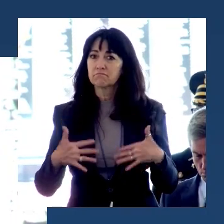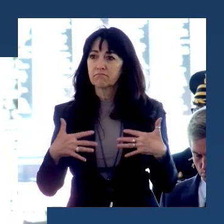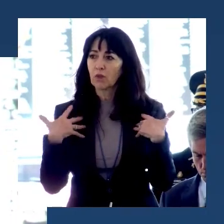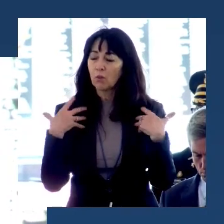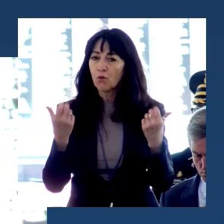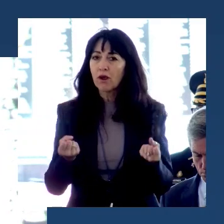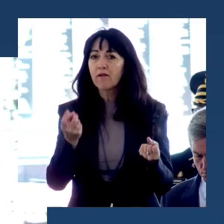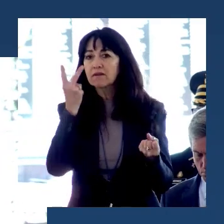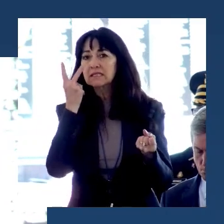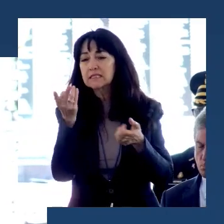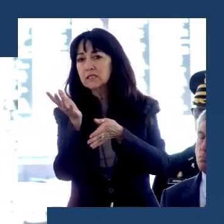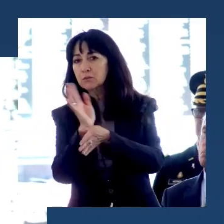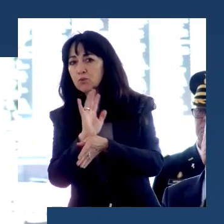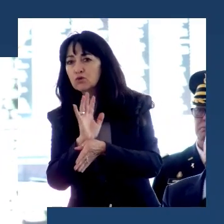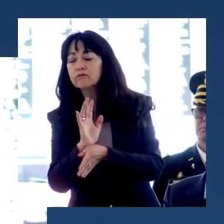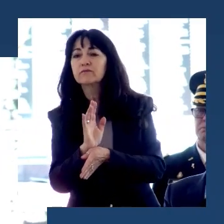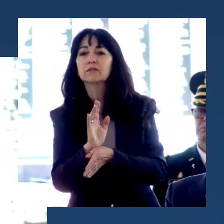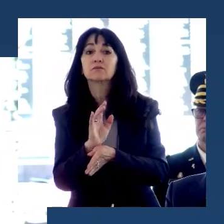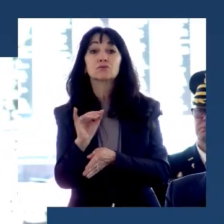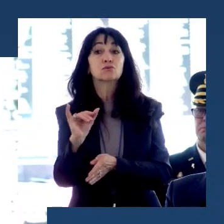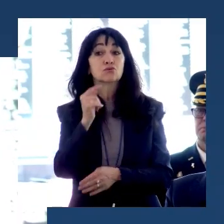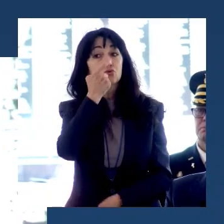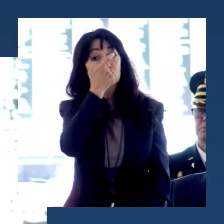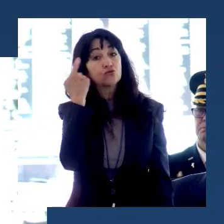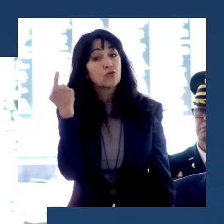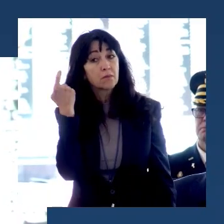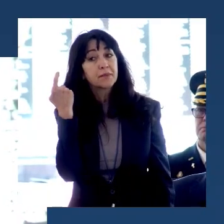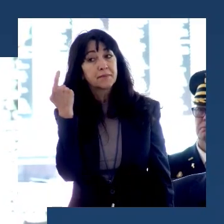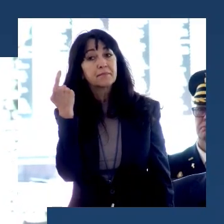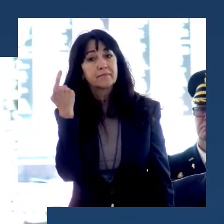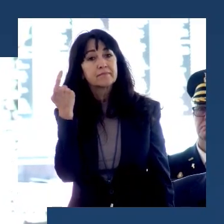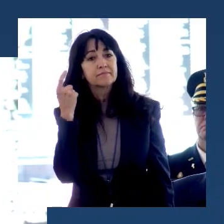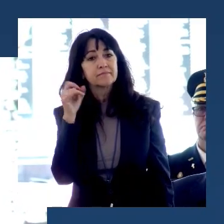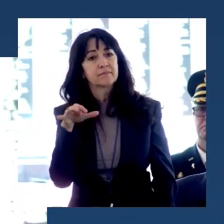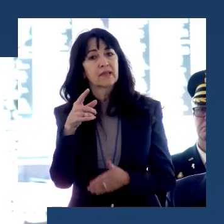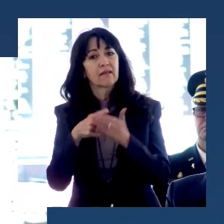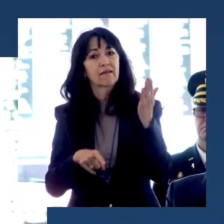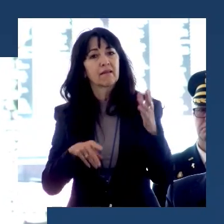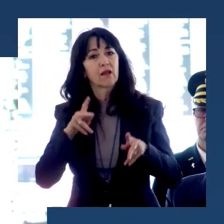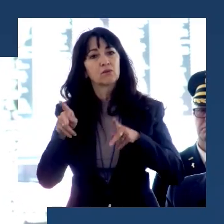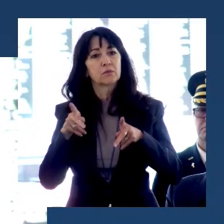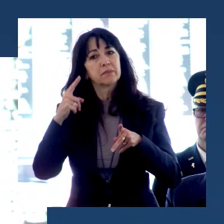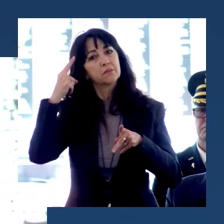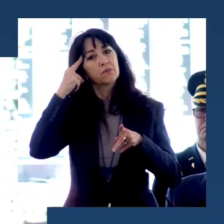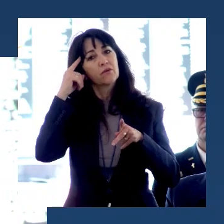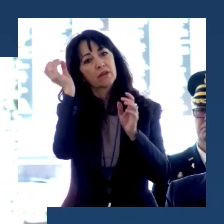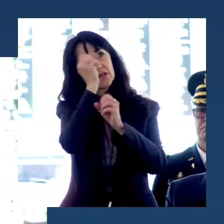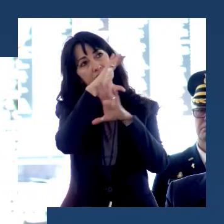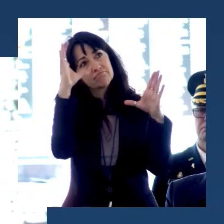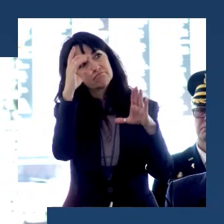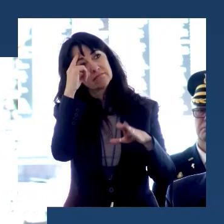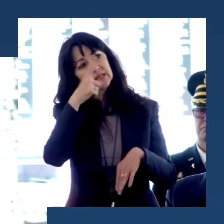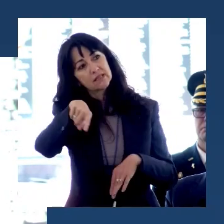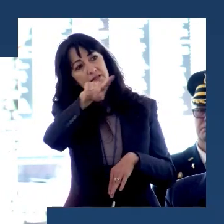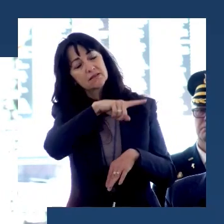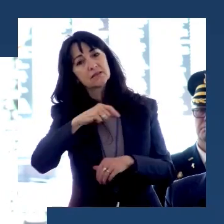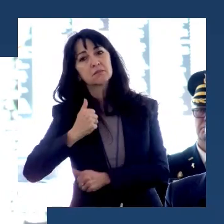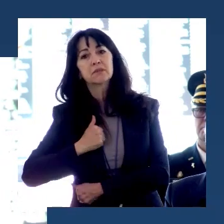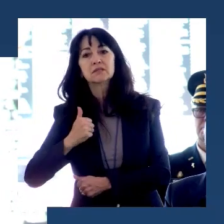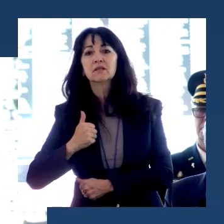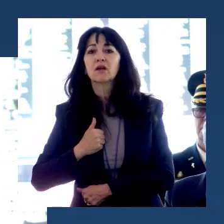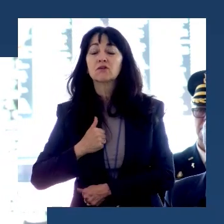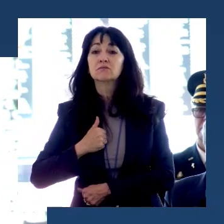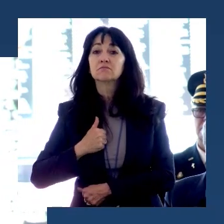movies and trauma. And that is what people think when they think of the military. Some of our kids don't want to